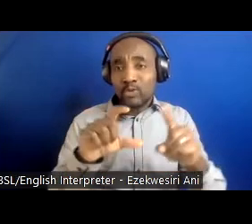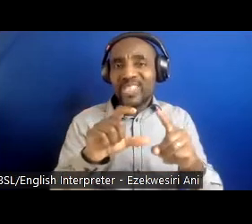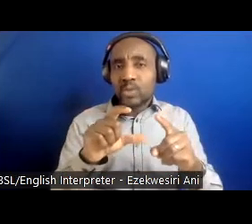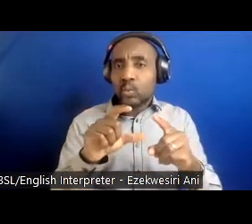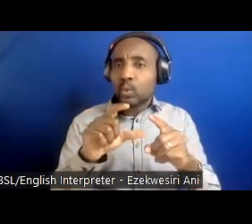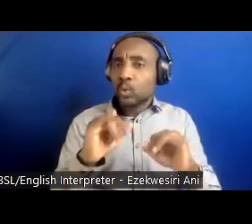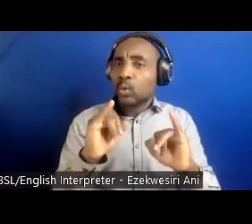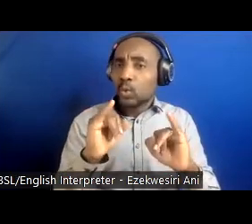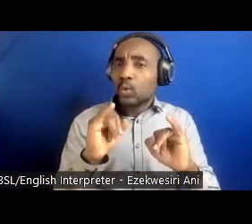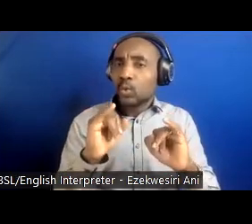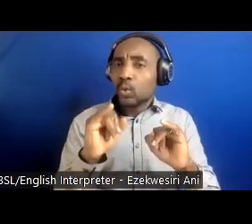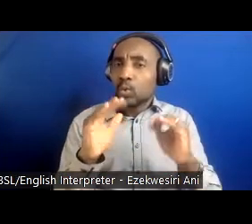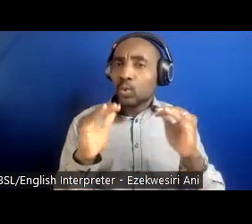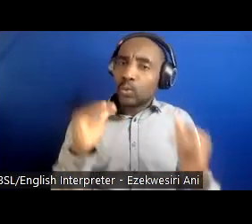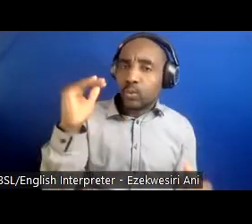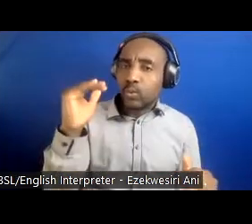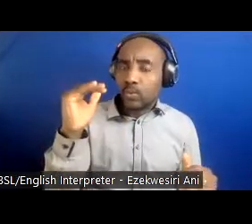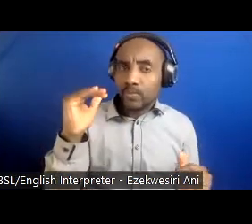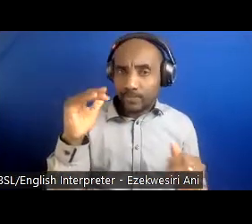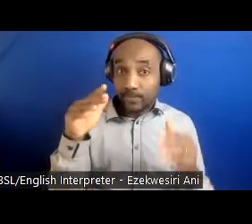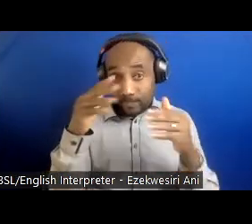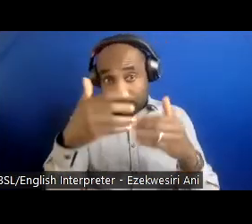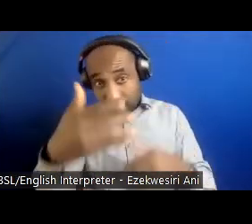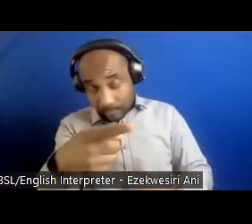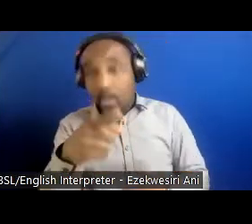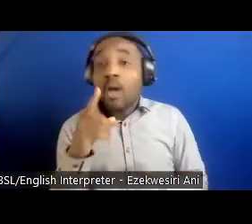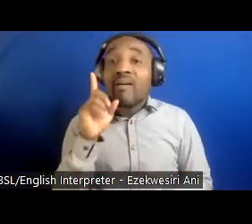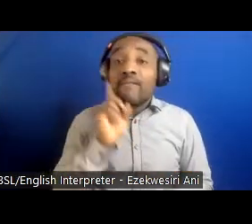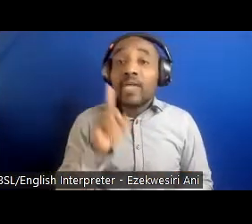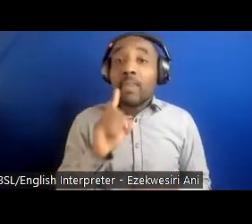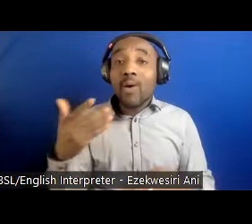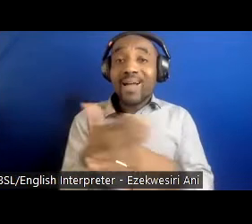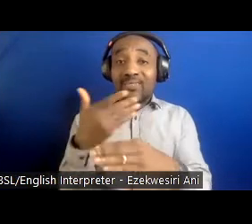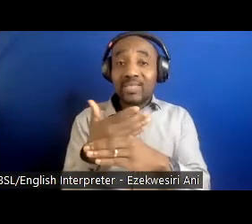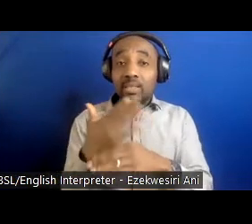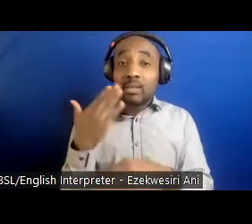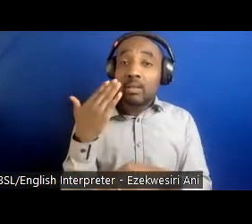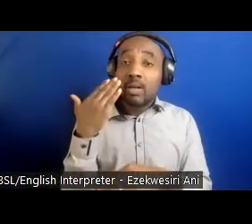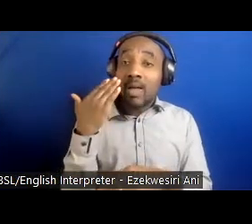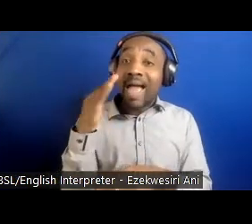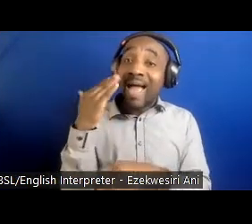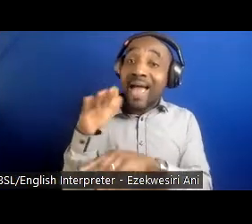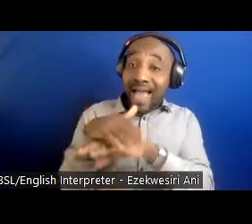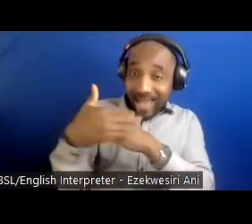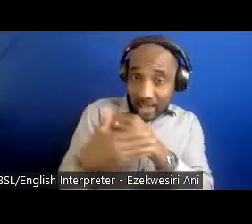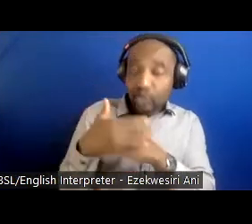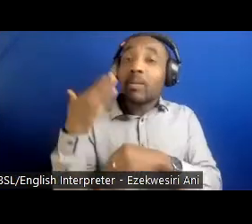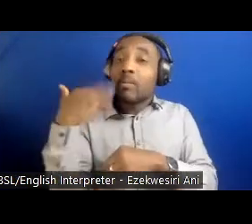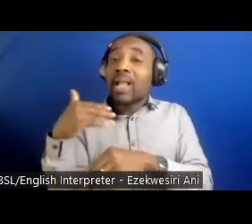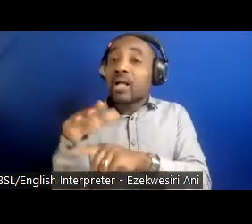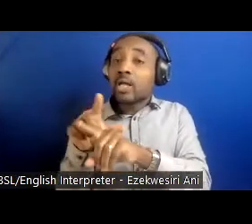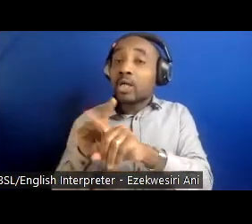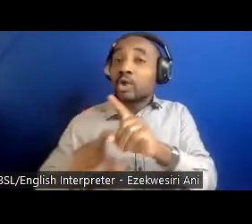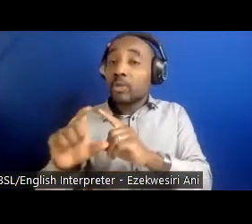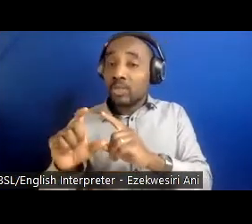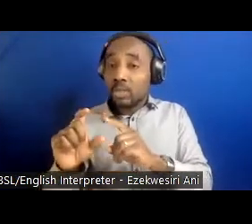On this slide, we focus on female activity, which shows Asian and Black communities being least active during the full year of